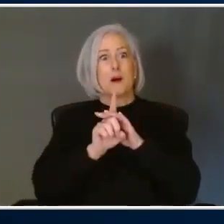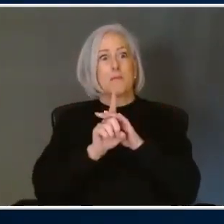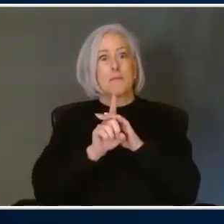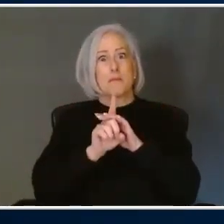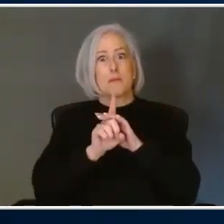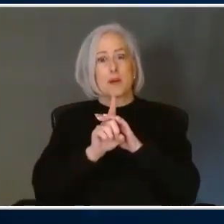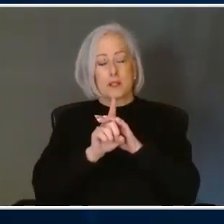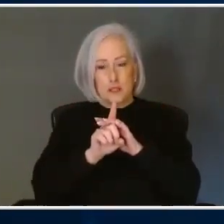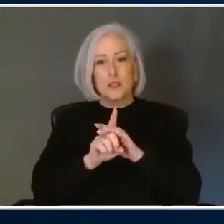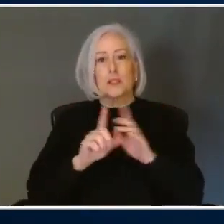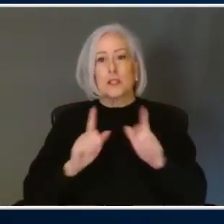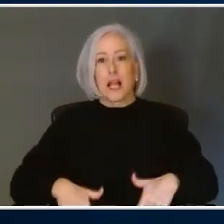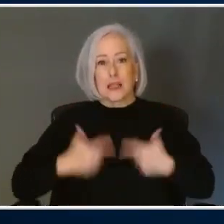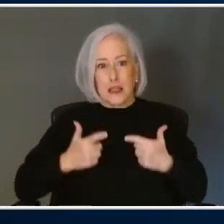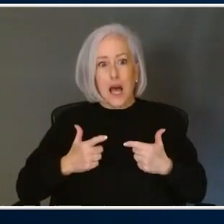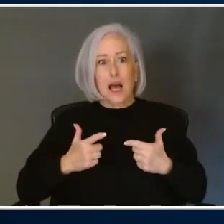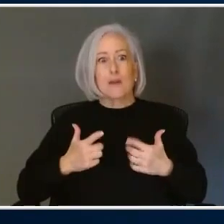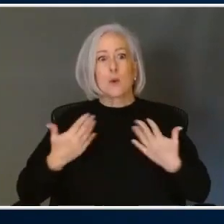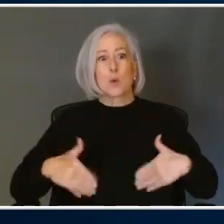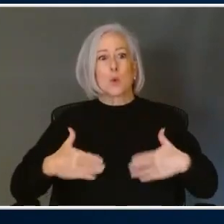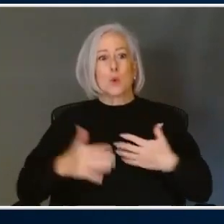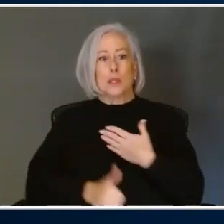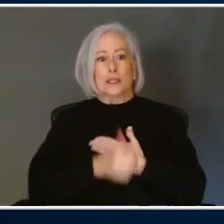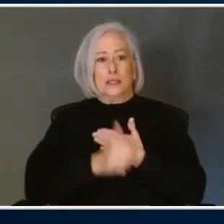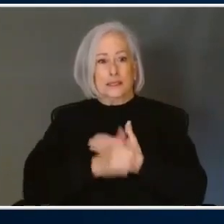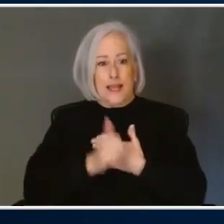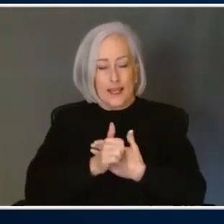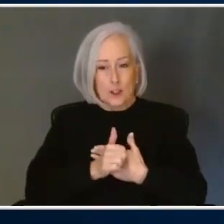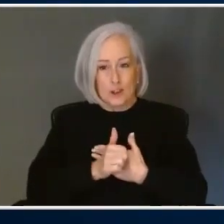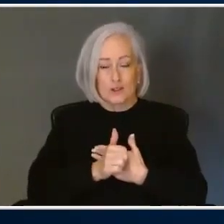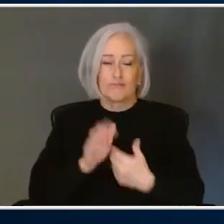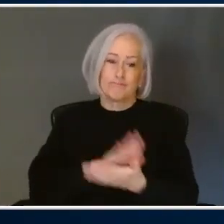line, to have such great people taking care of our kids.